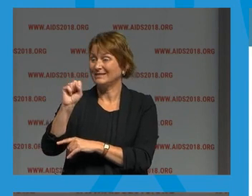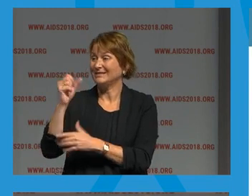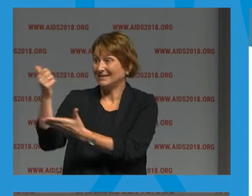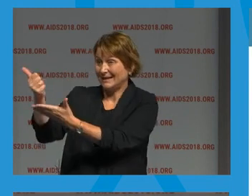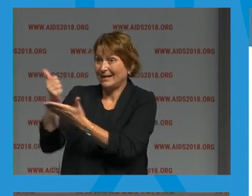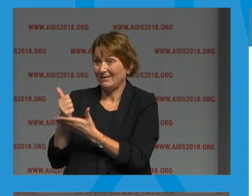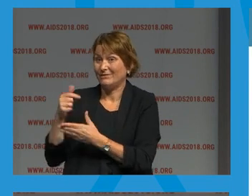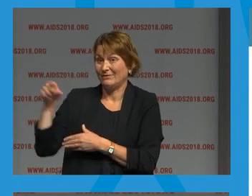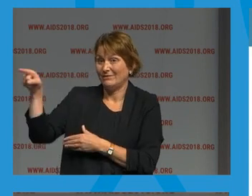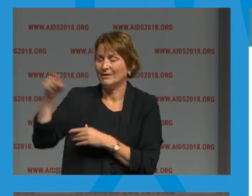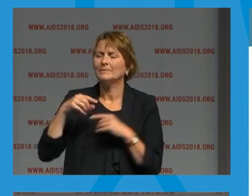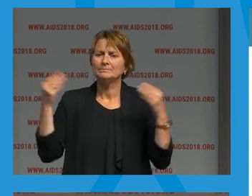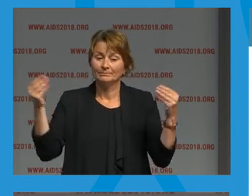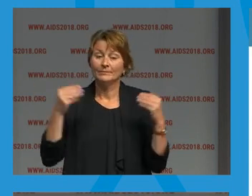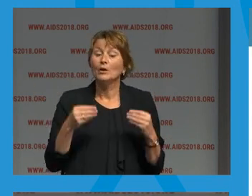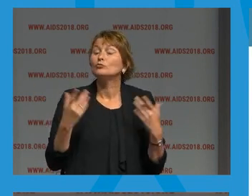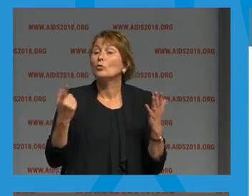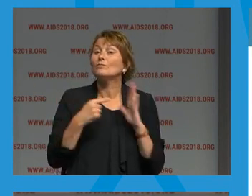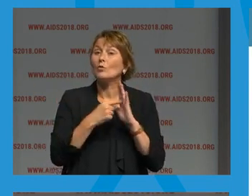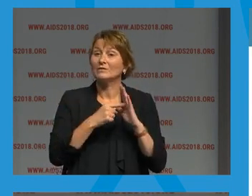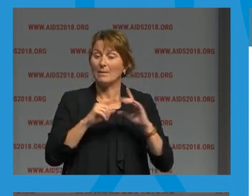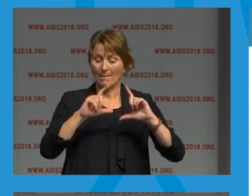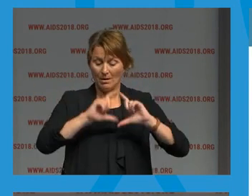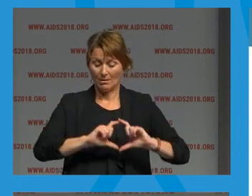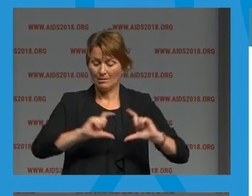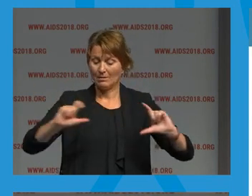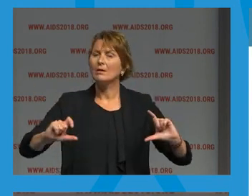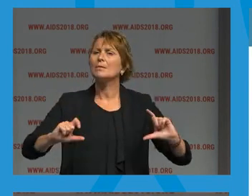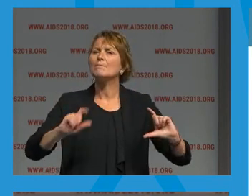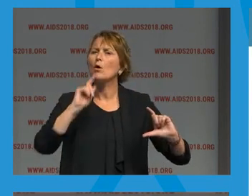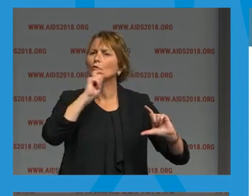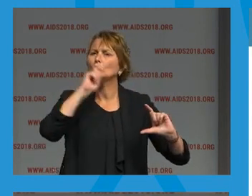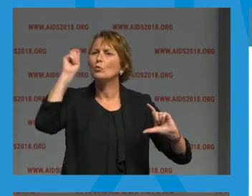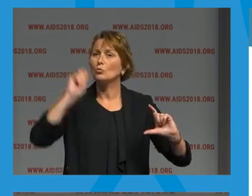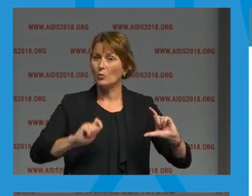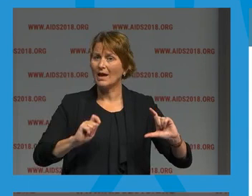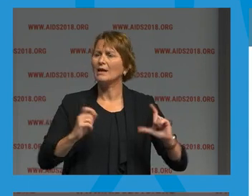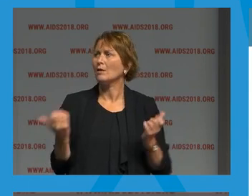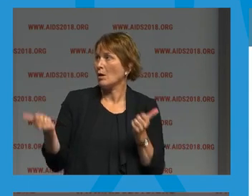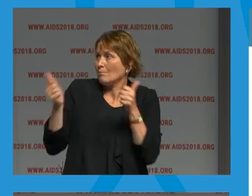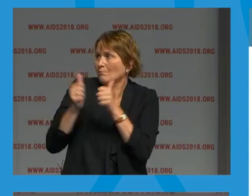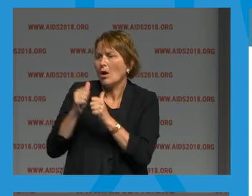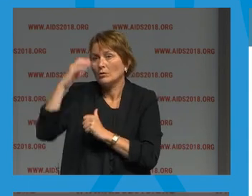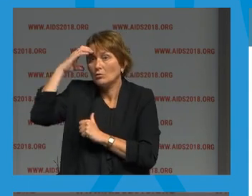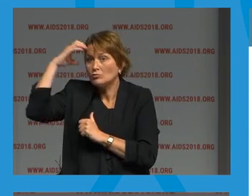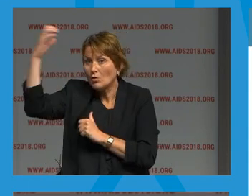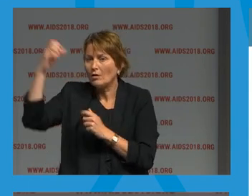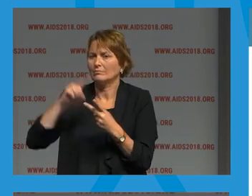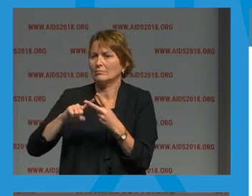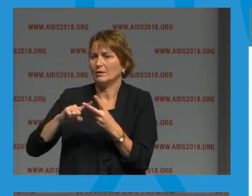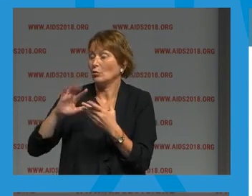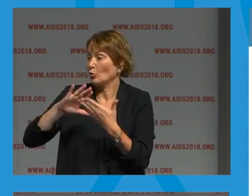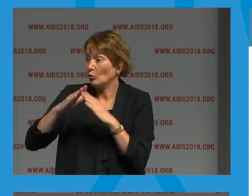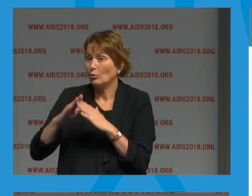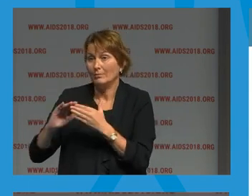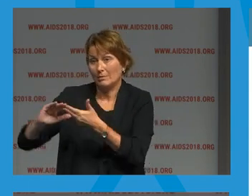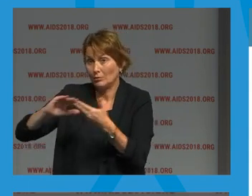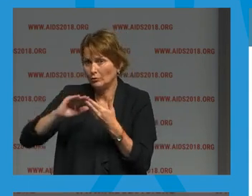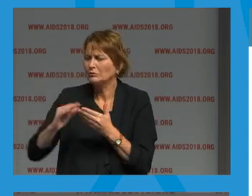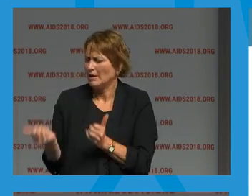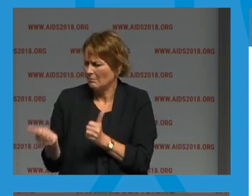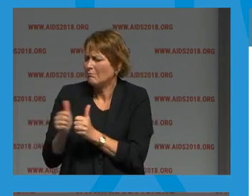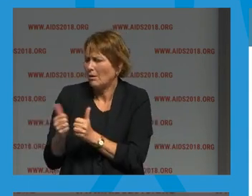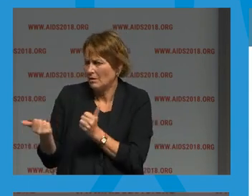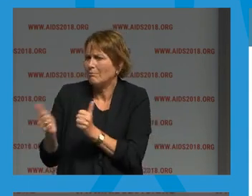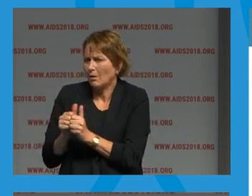the Ukraine, who has aggressively developed a partnership between governments and civil and community-based organizations,